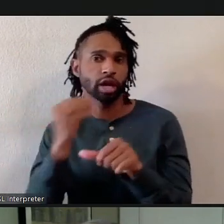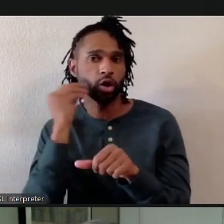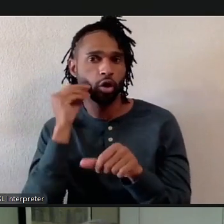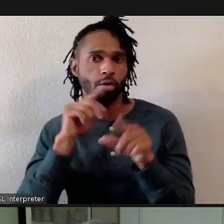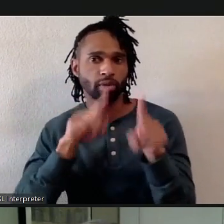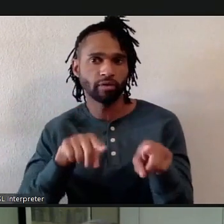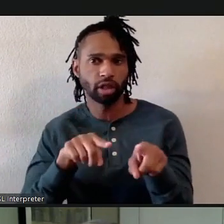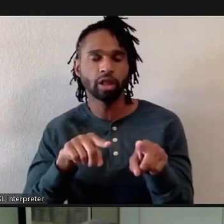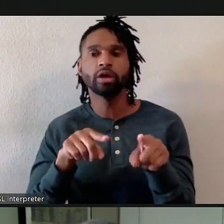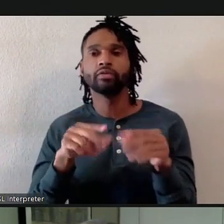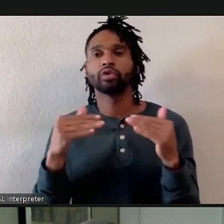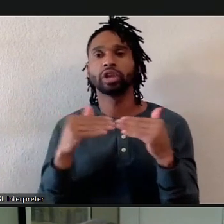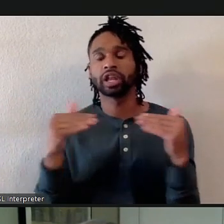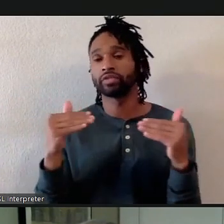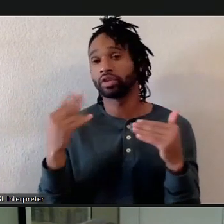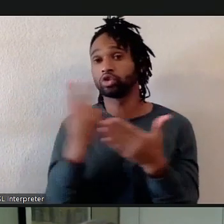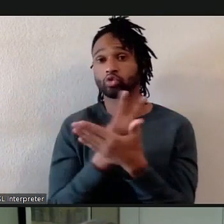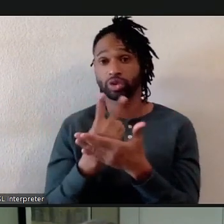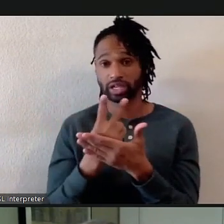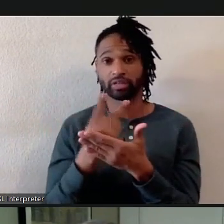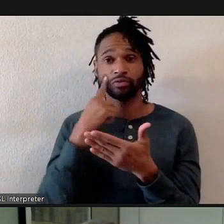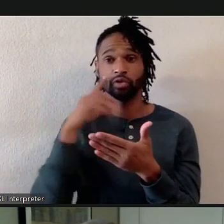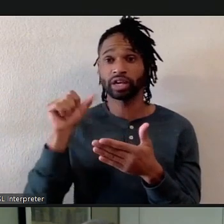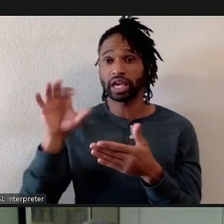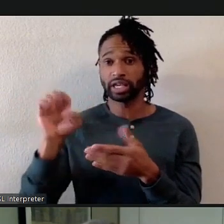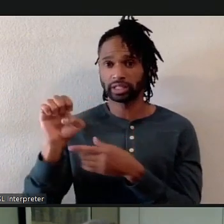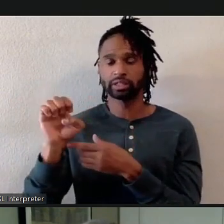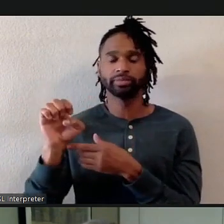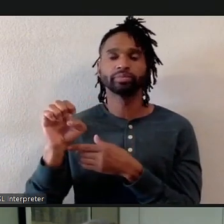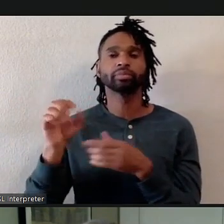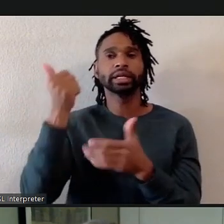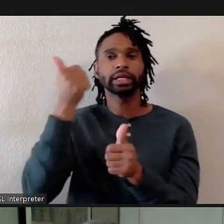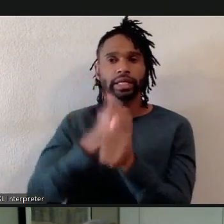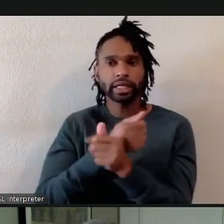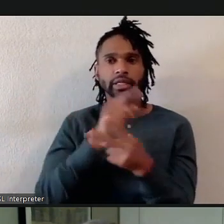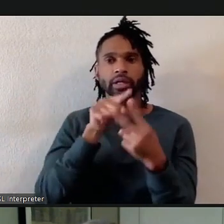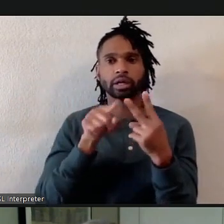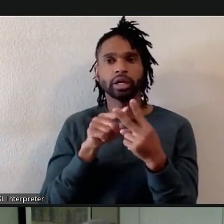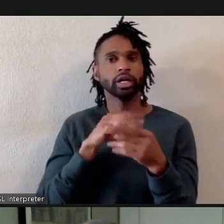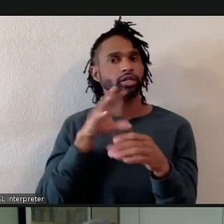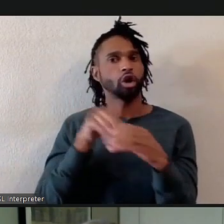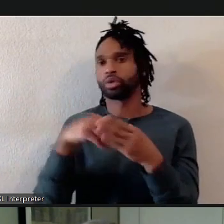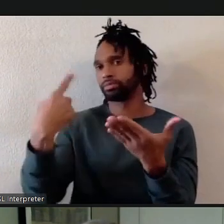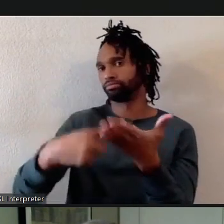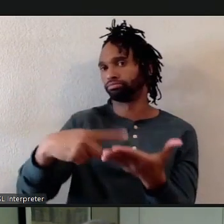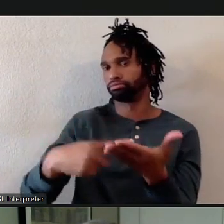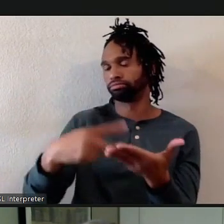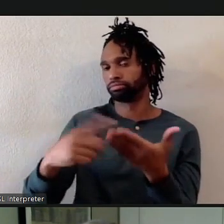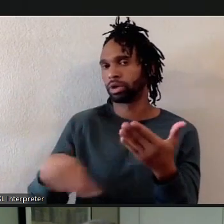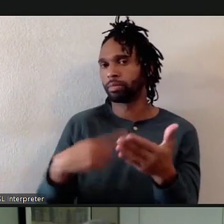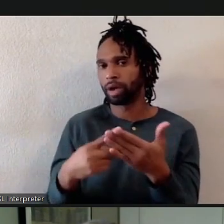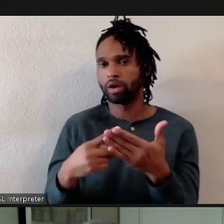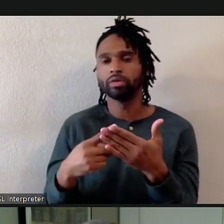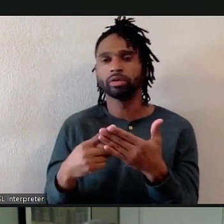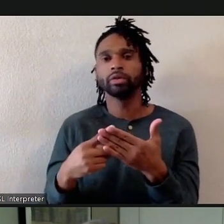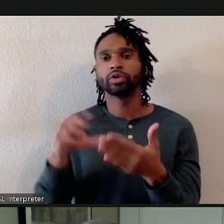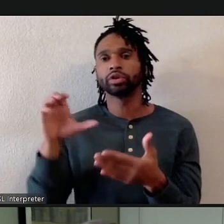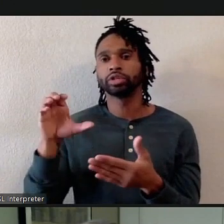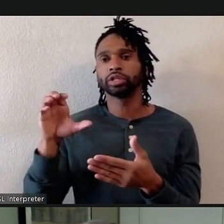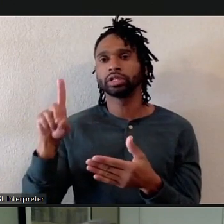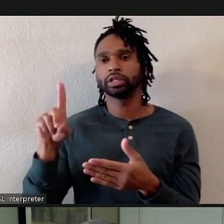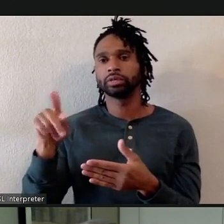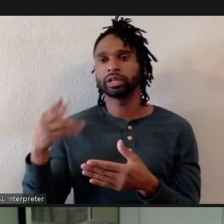of 2-week incidence of cases. And so each of those is in conversation with the Colorado Department of Public Health